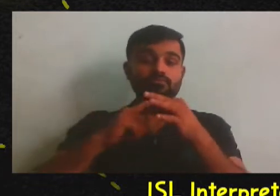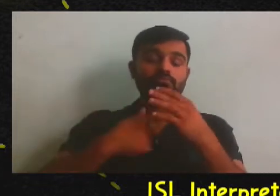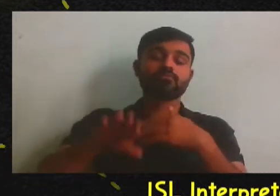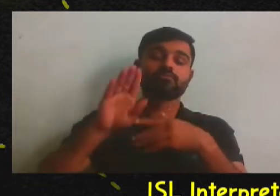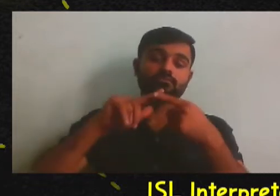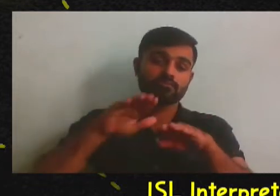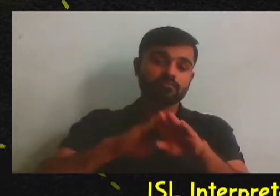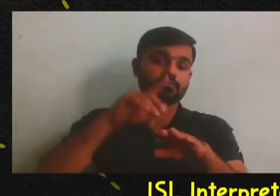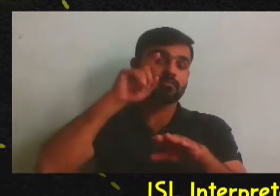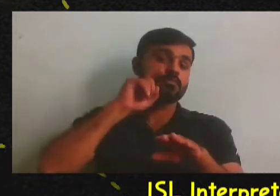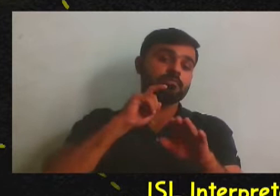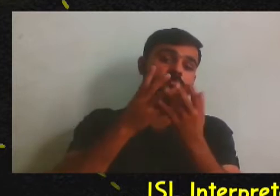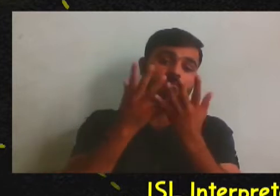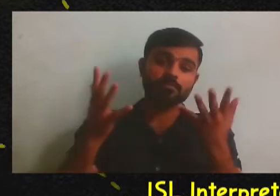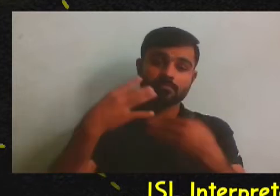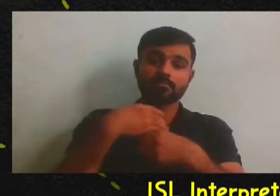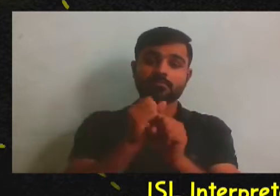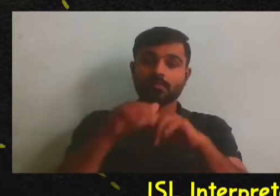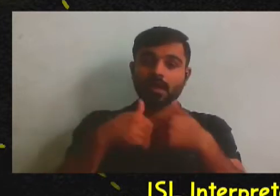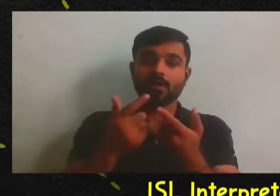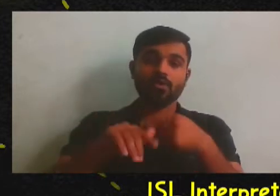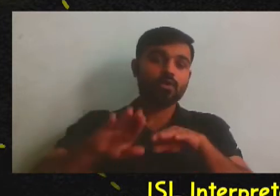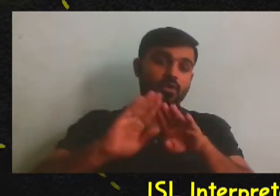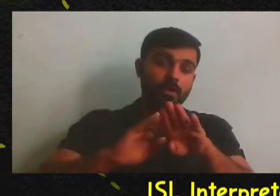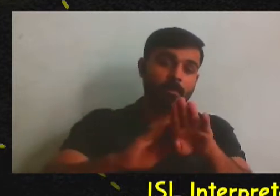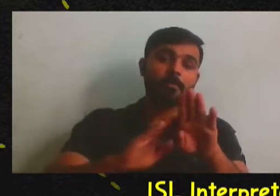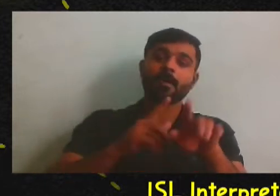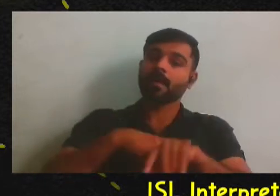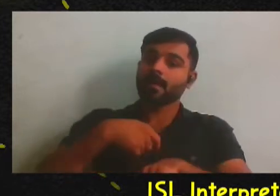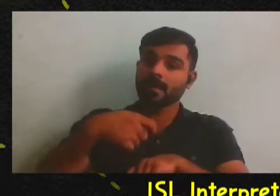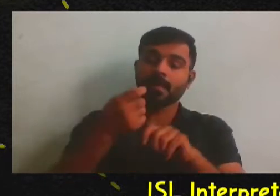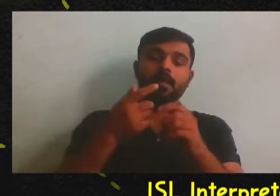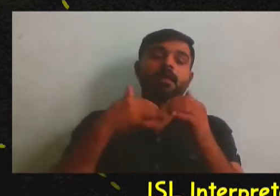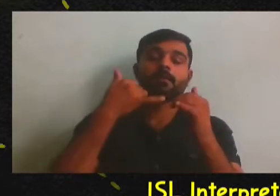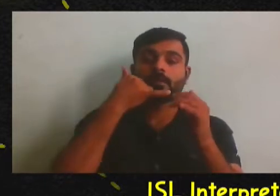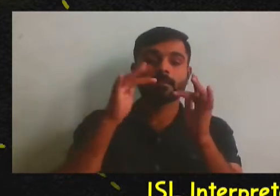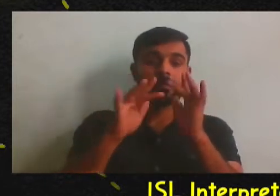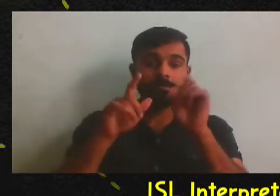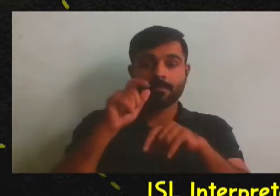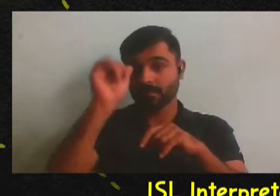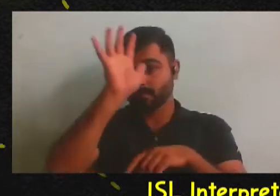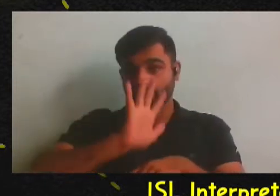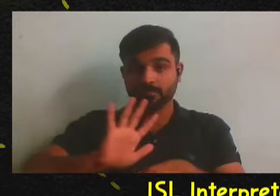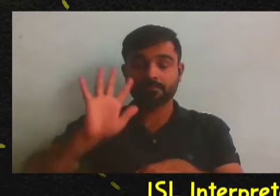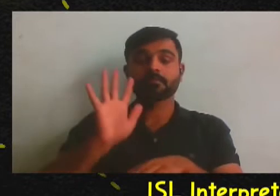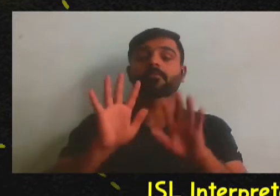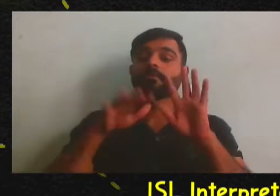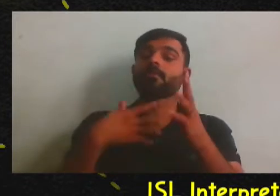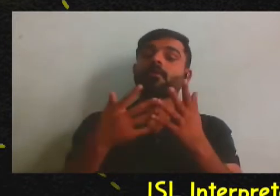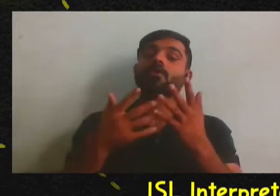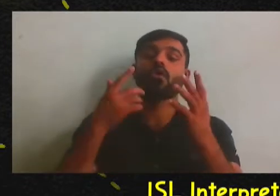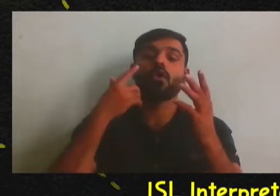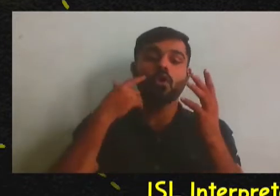line on sexual and reproductive health, experiences from one of the longest running helplines for queer people in India, and an